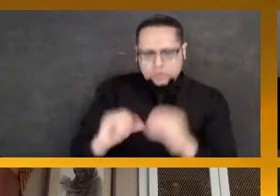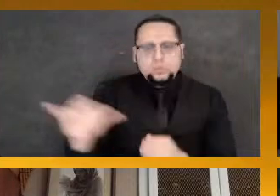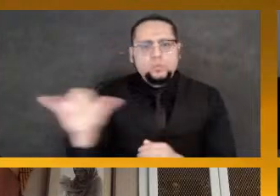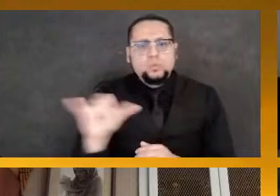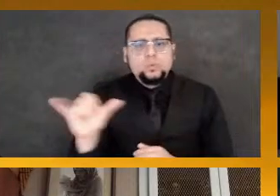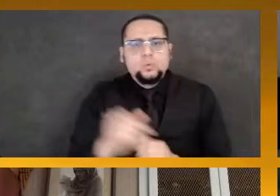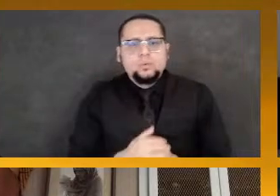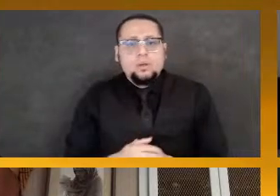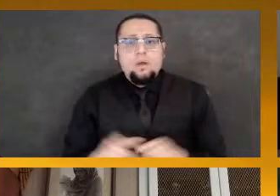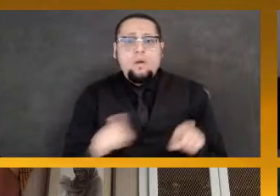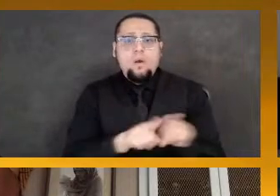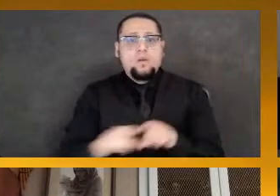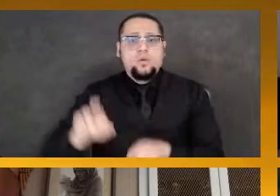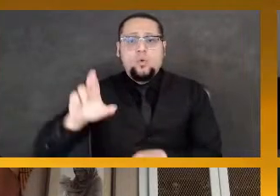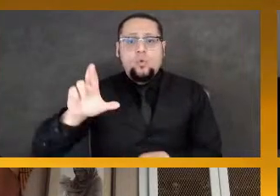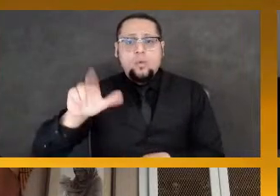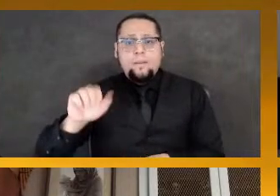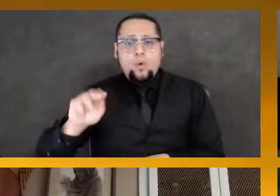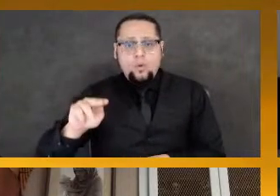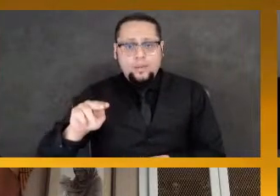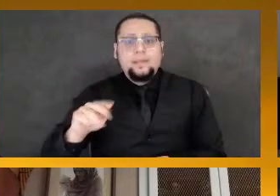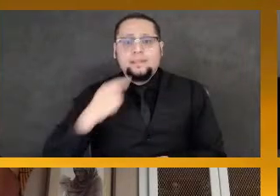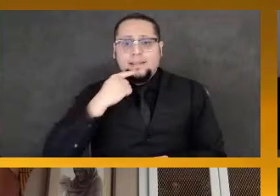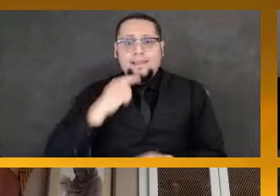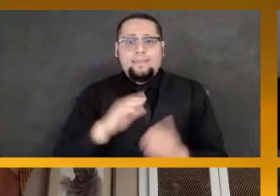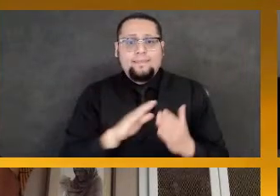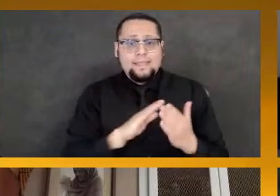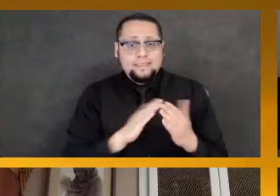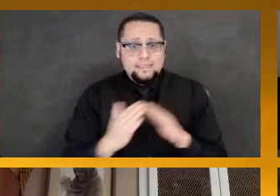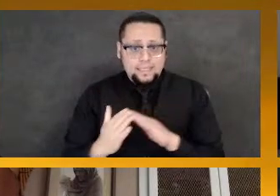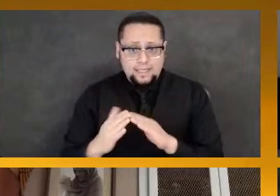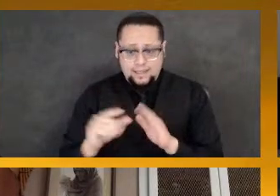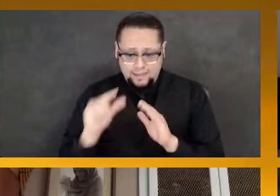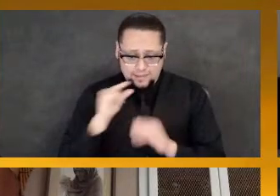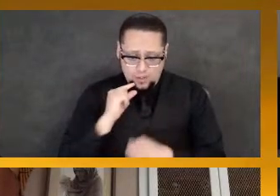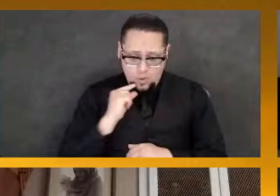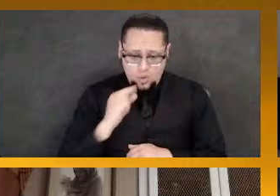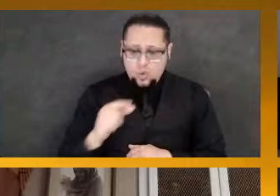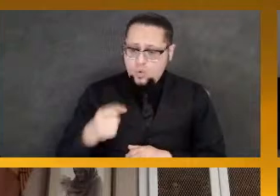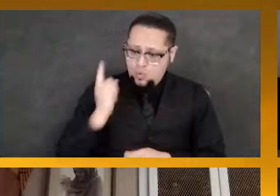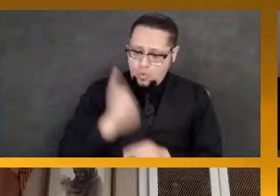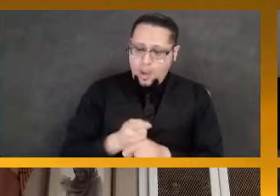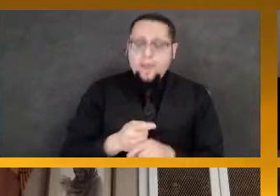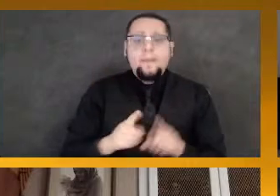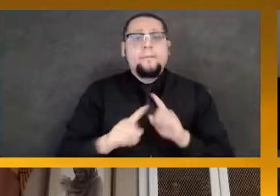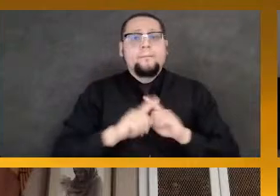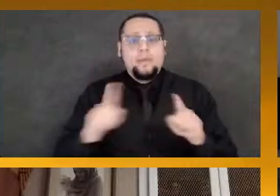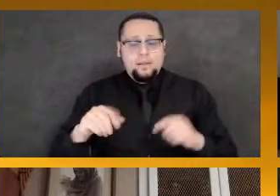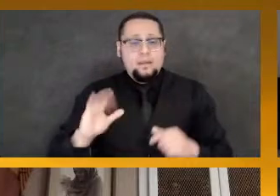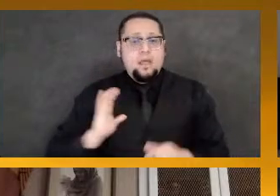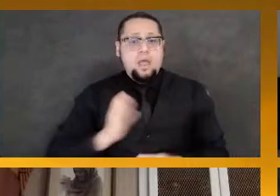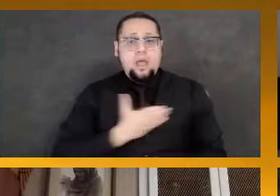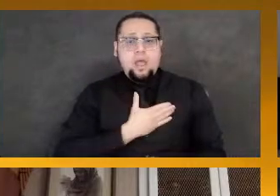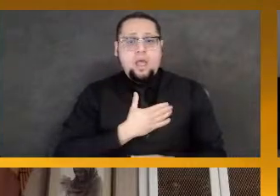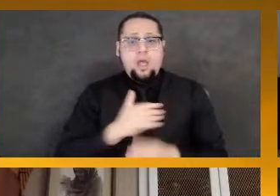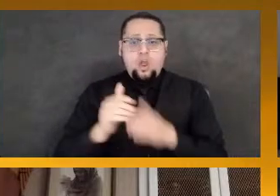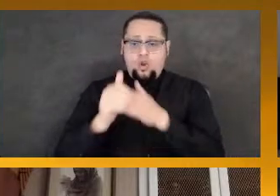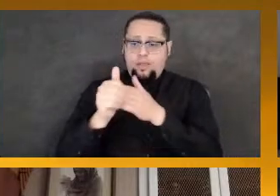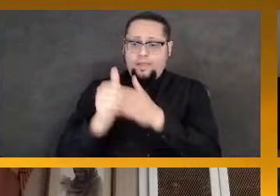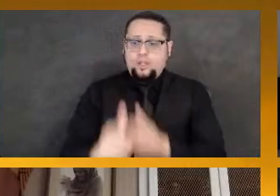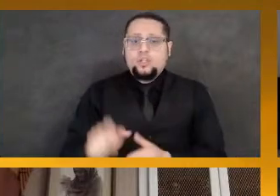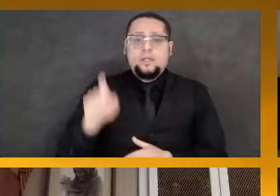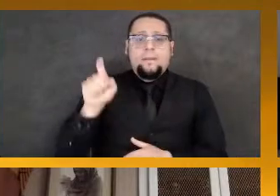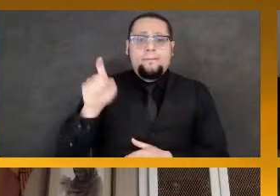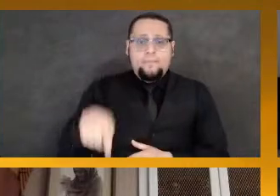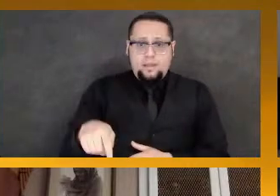about equity at the city level, but also it's facts. So we have to hold our administrators accountable. You're talking about equity, so why don't